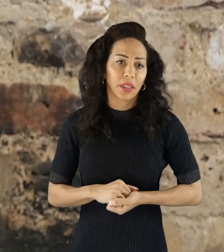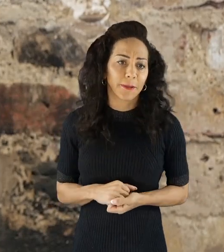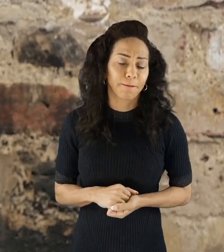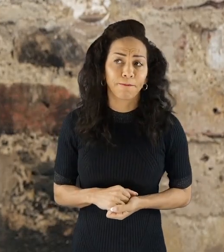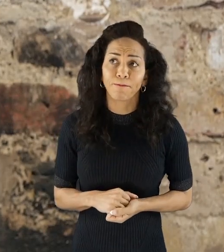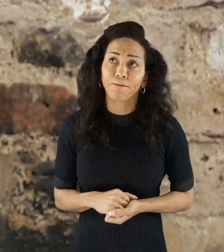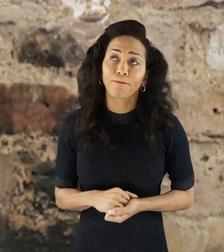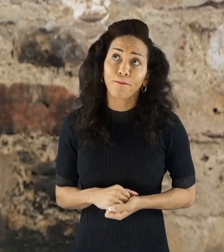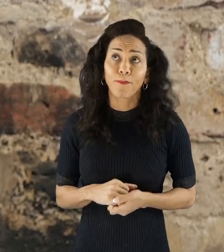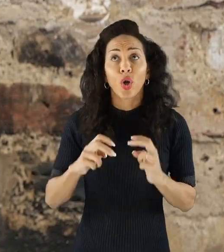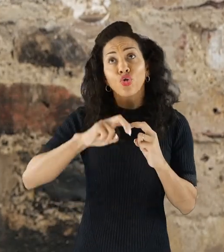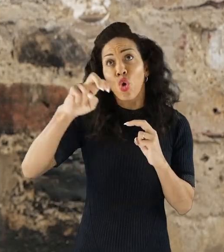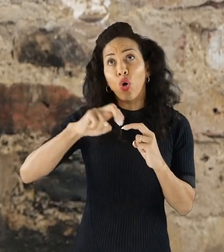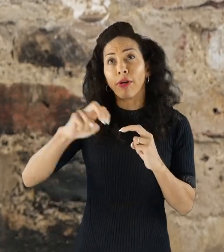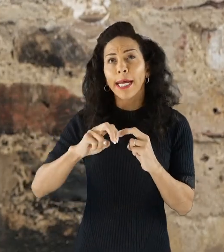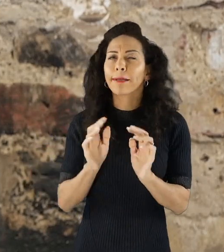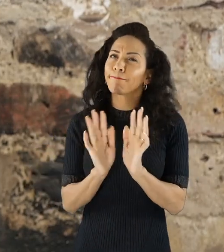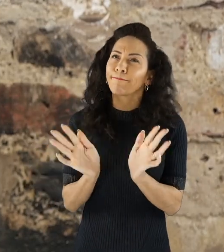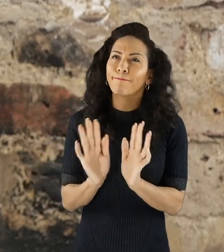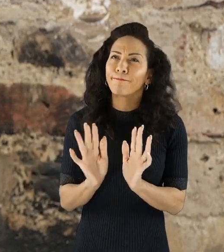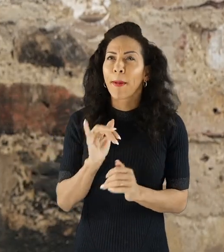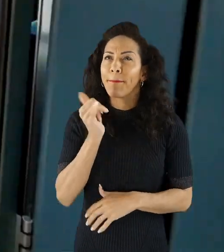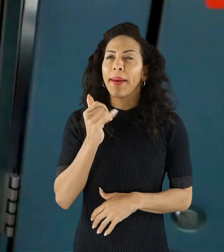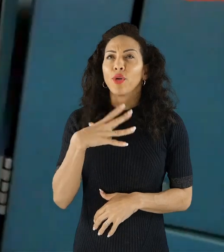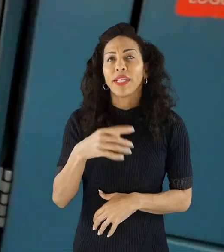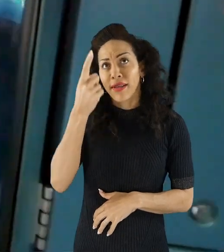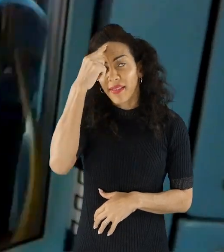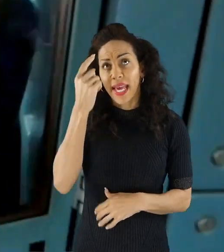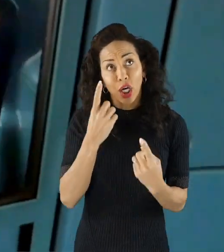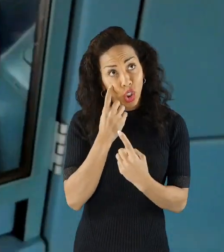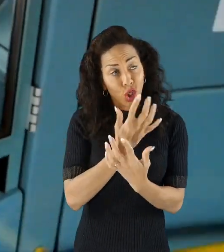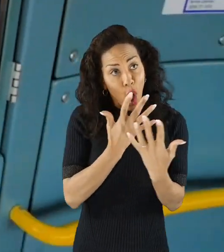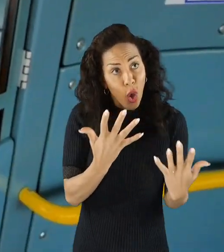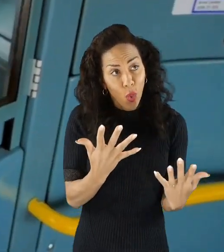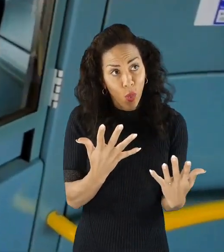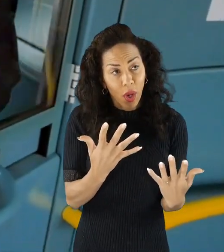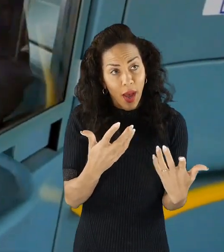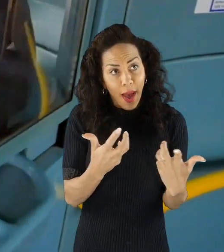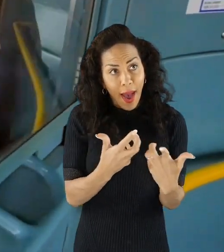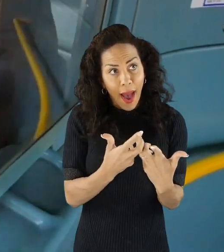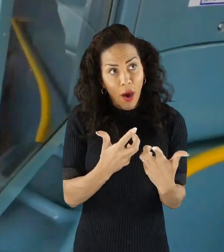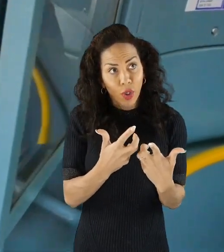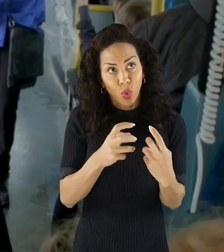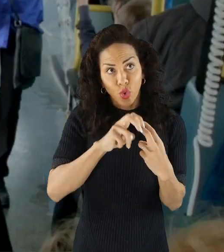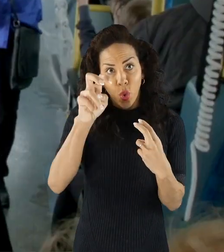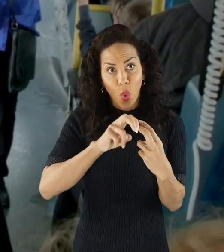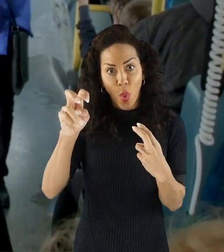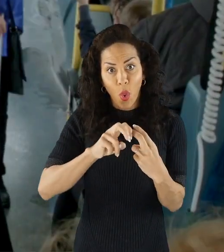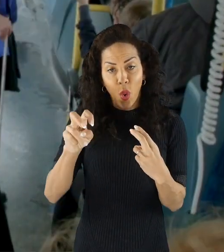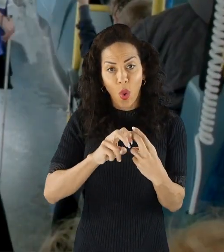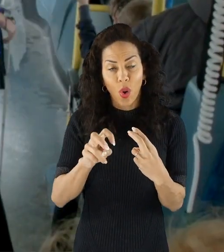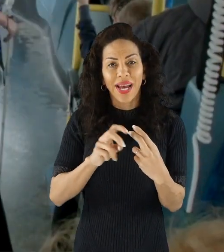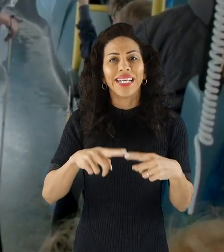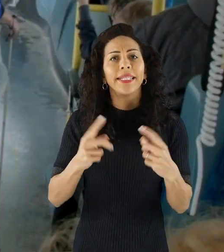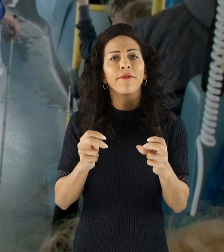it's about reimagining that show in a more localised way. So you tour the show by taking the